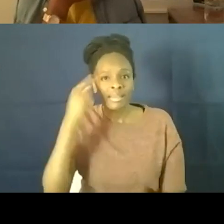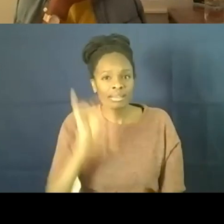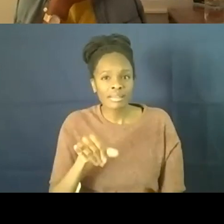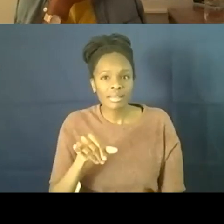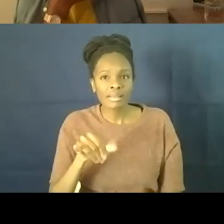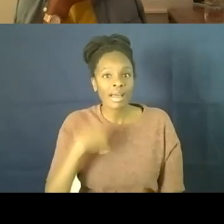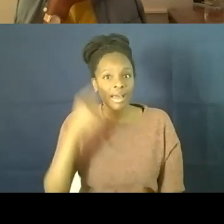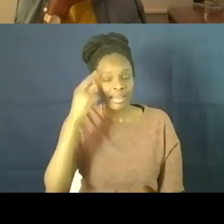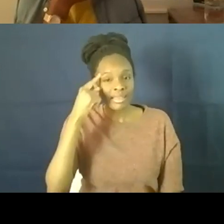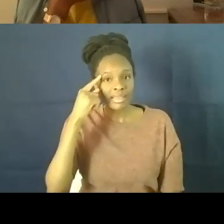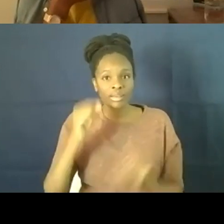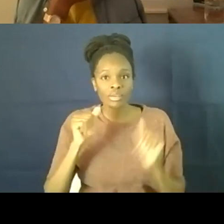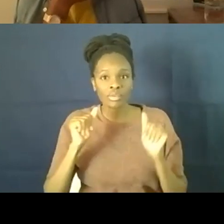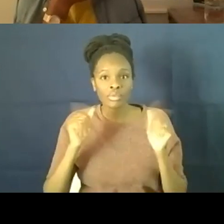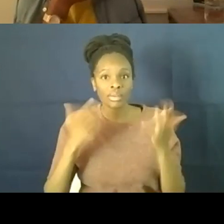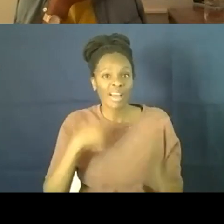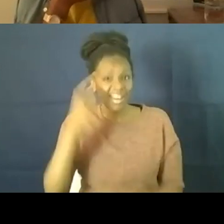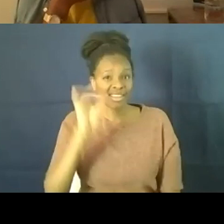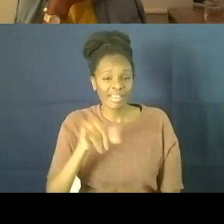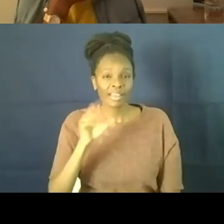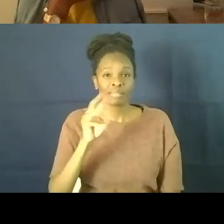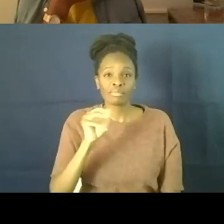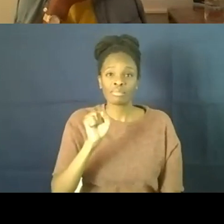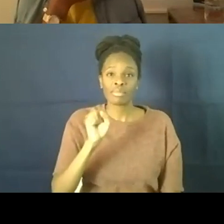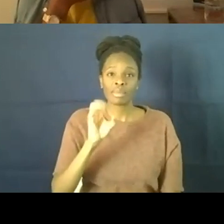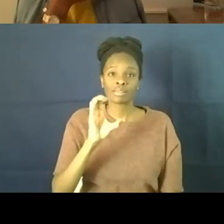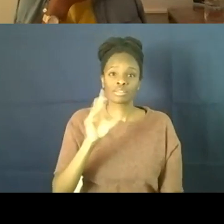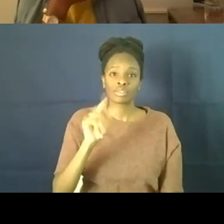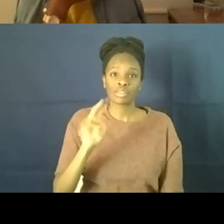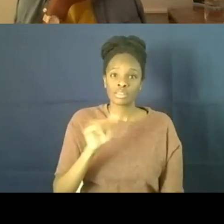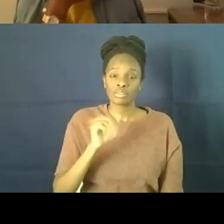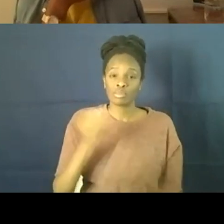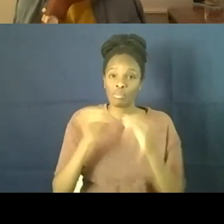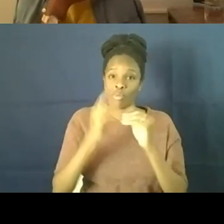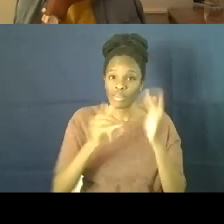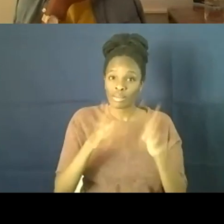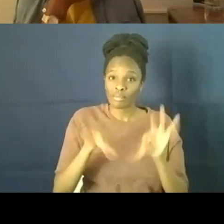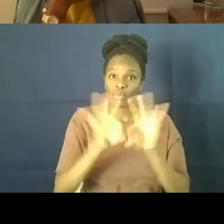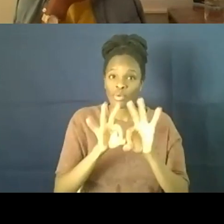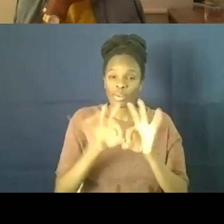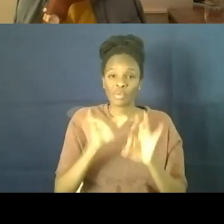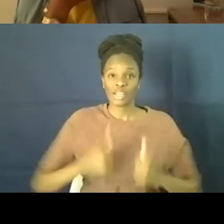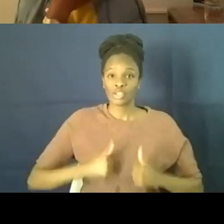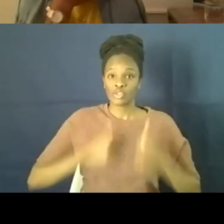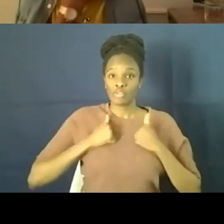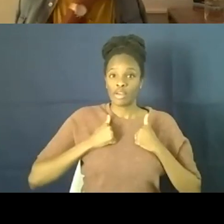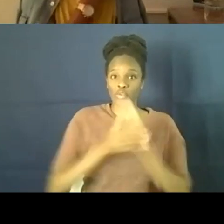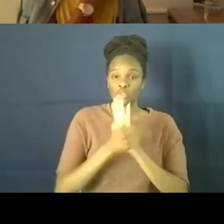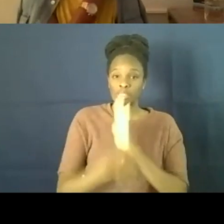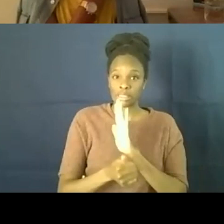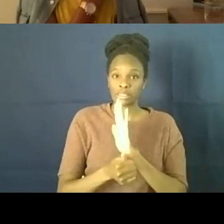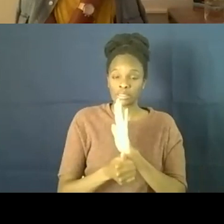all closeted, so masculinity was more than a premium. It was like a survival skill, tactic. It was a cloak, you know what I mean? So